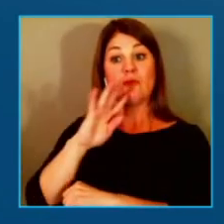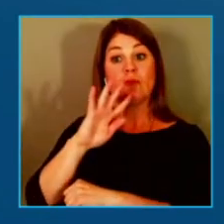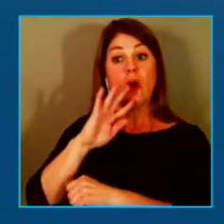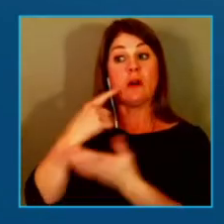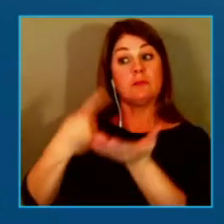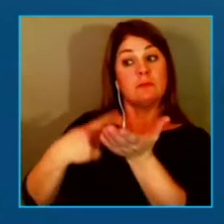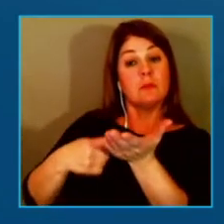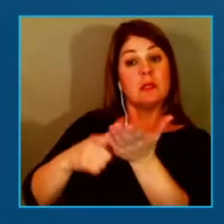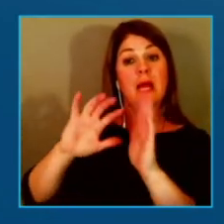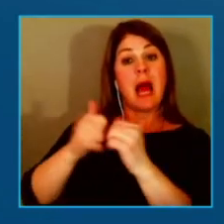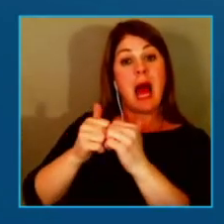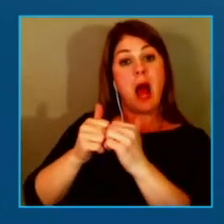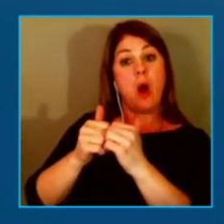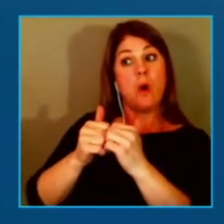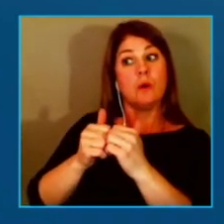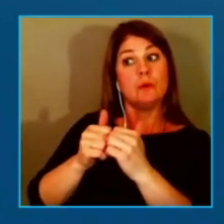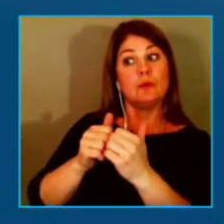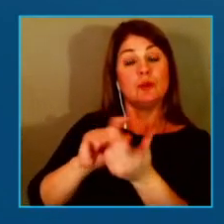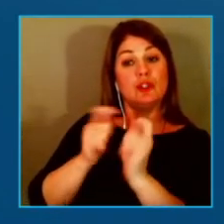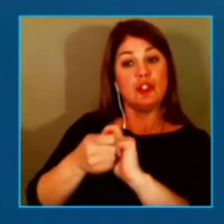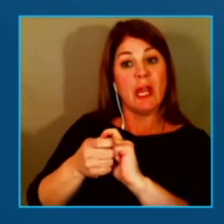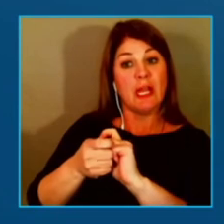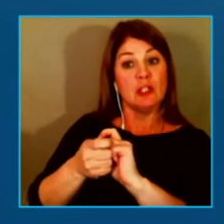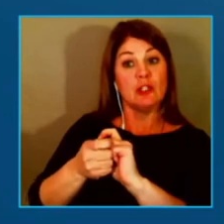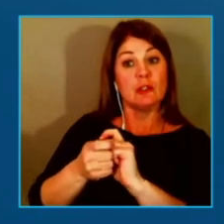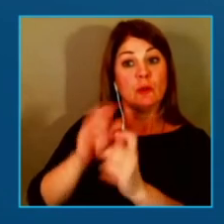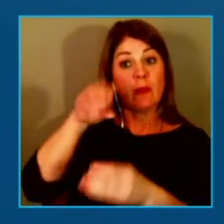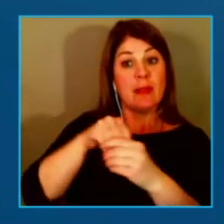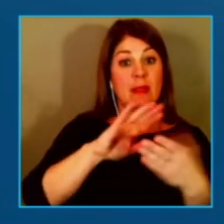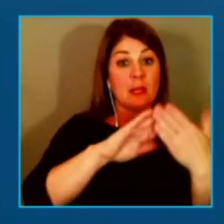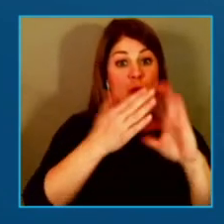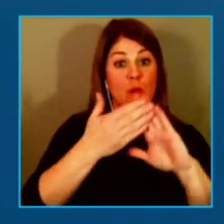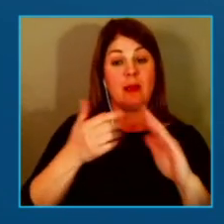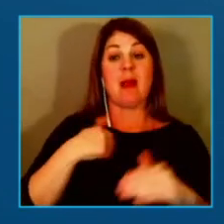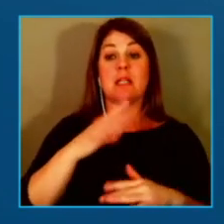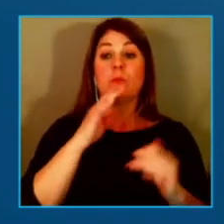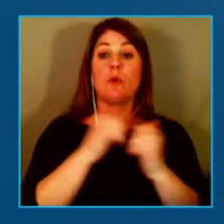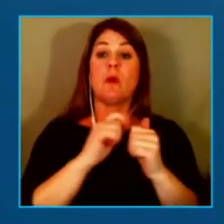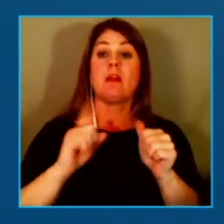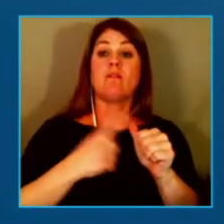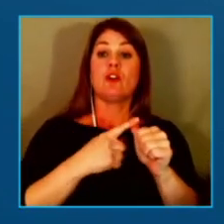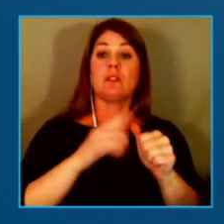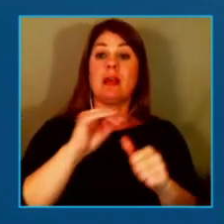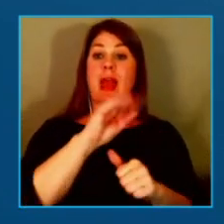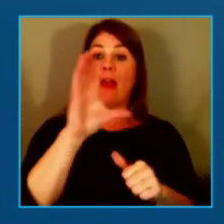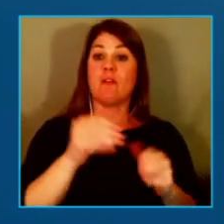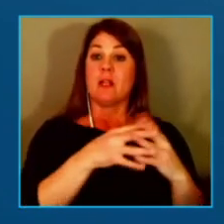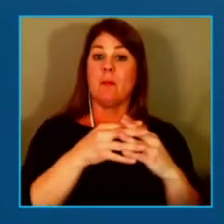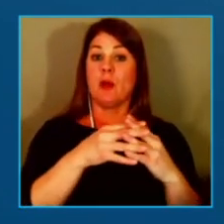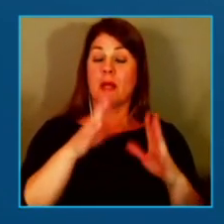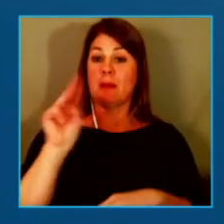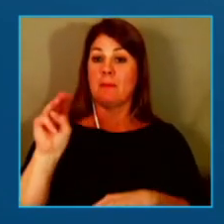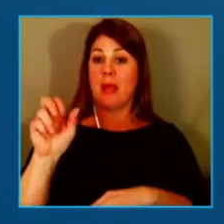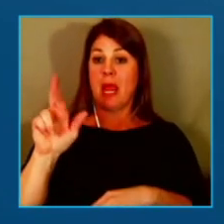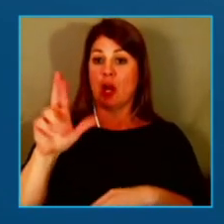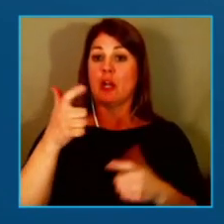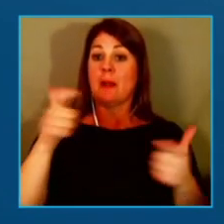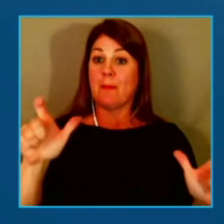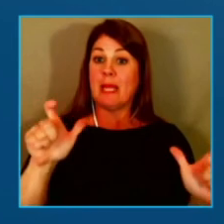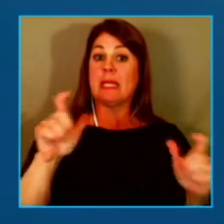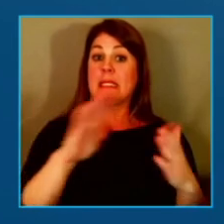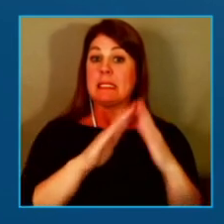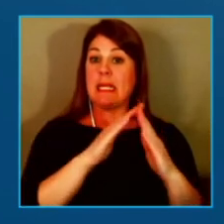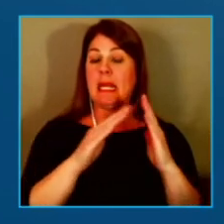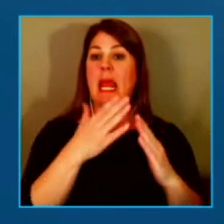the African-American community. I spoke with our first African-American mayor in one of our biggest cities and a newly elected county